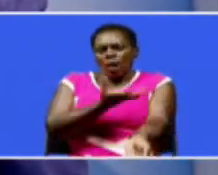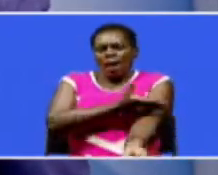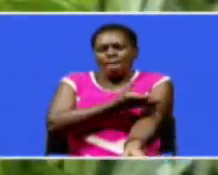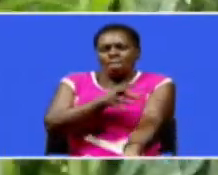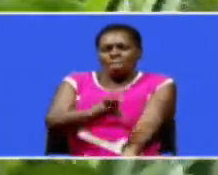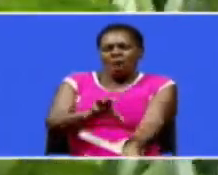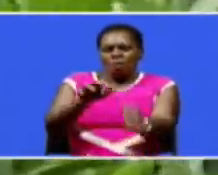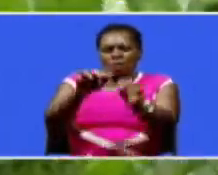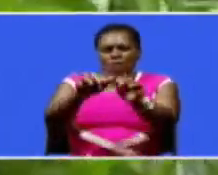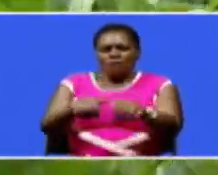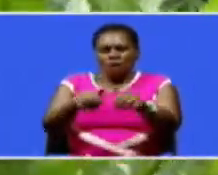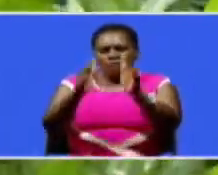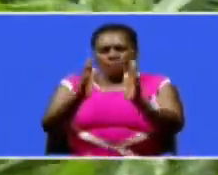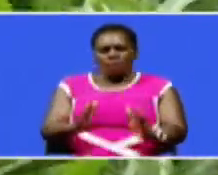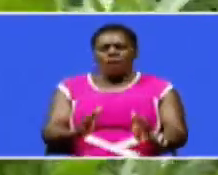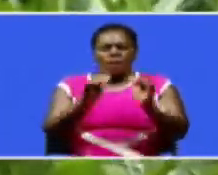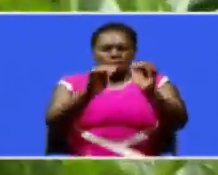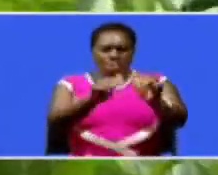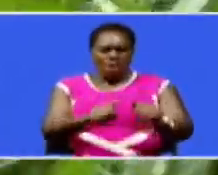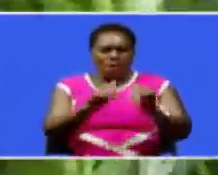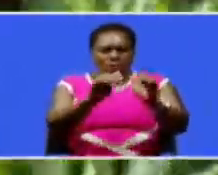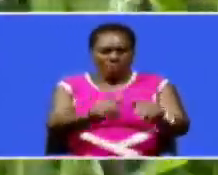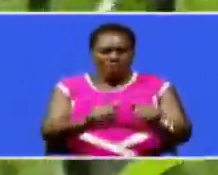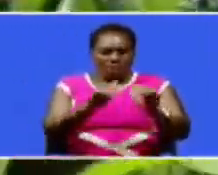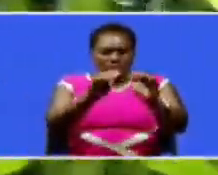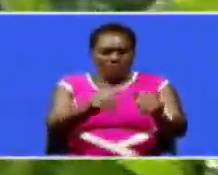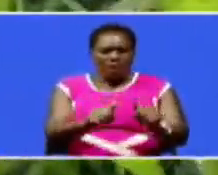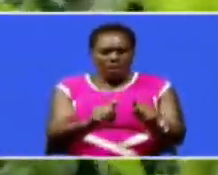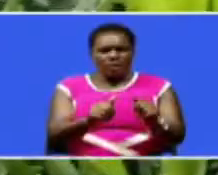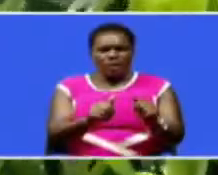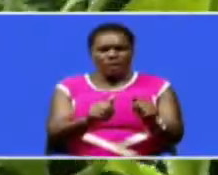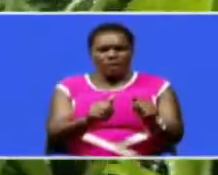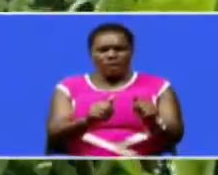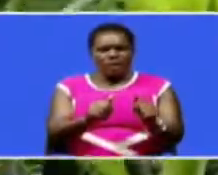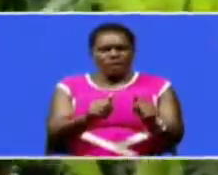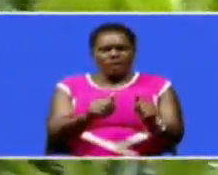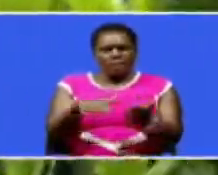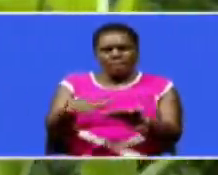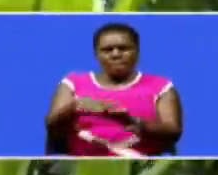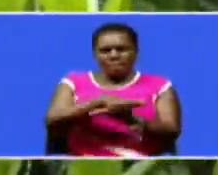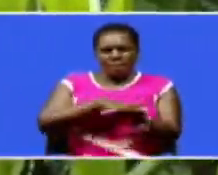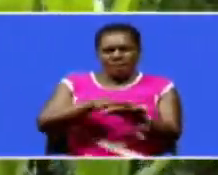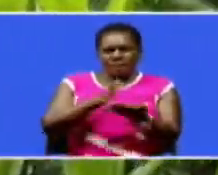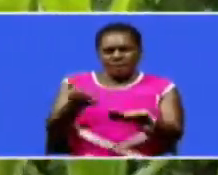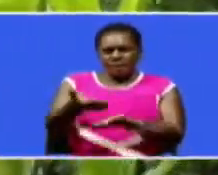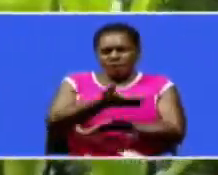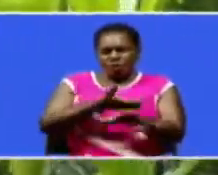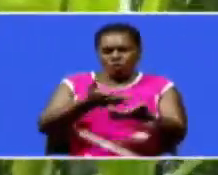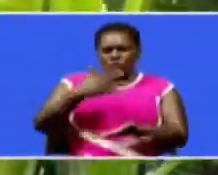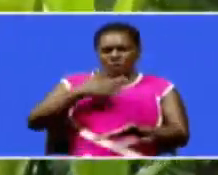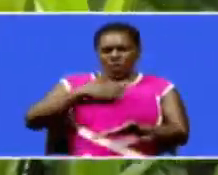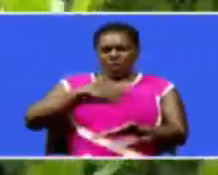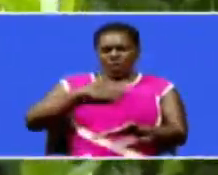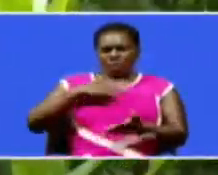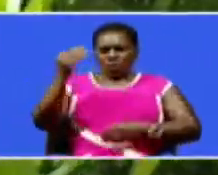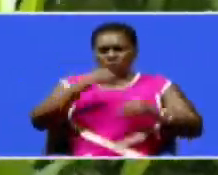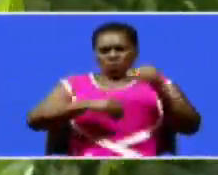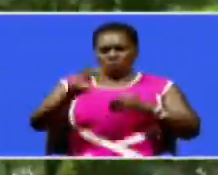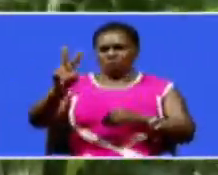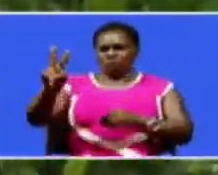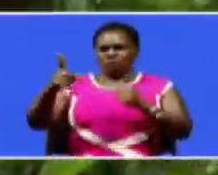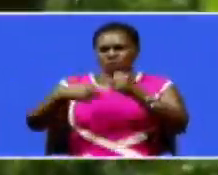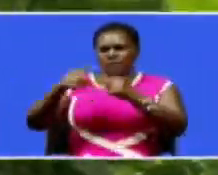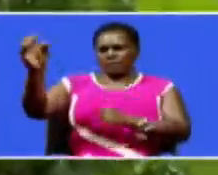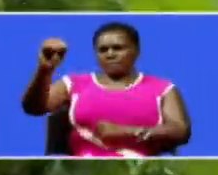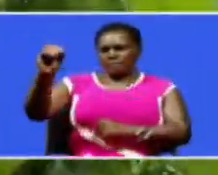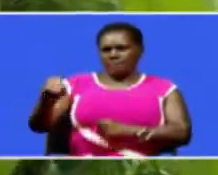farmers. Agriculture has been touted as a backbone to our economy, contributing